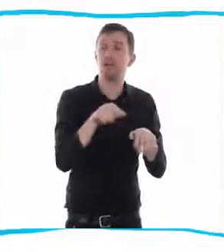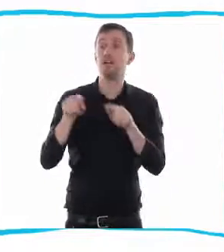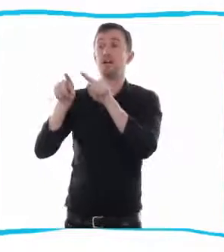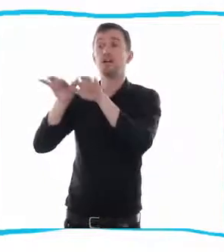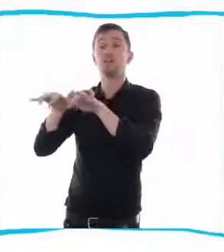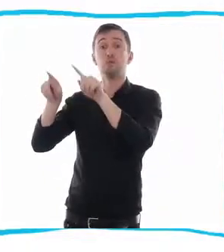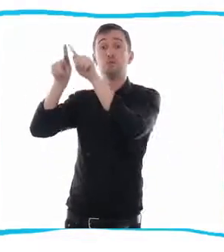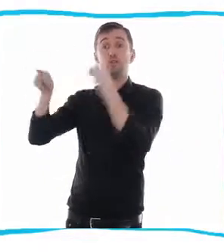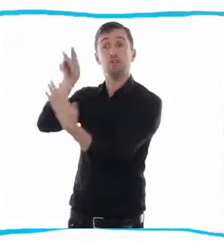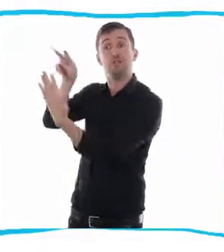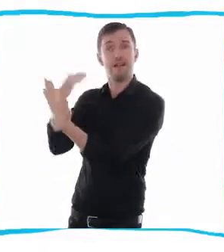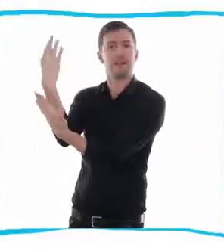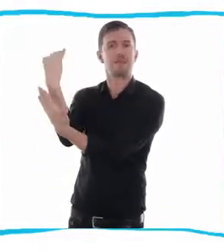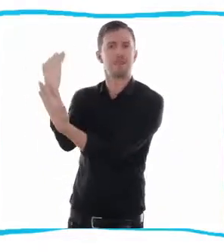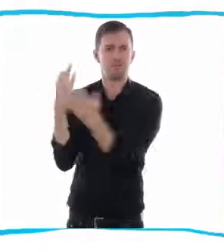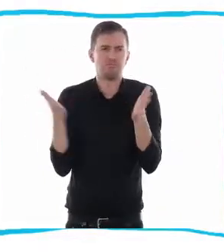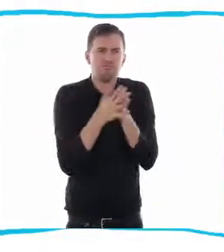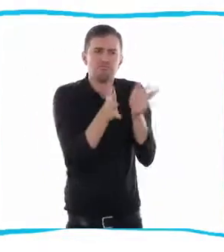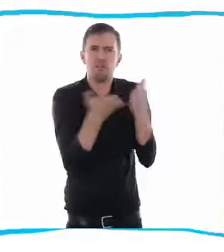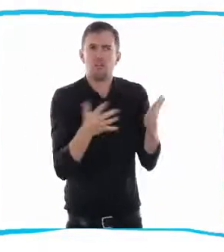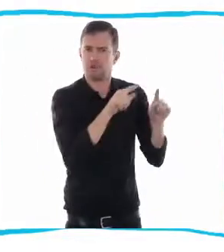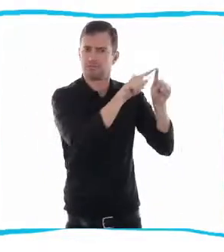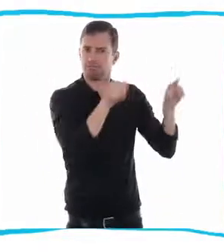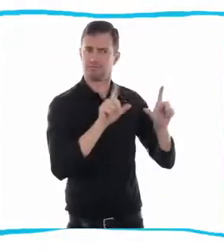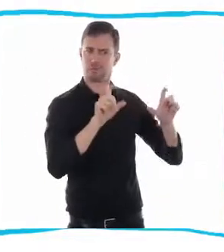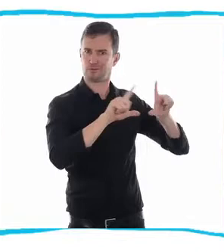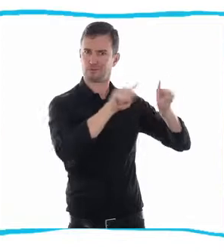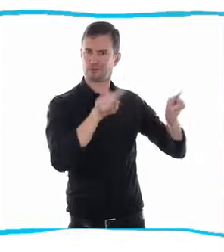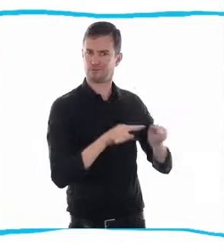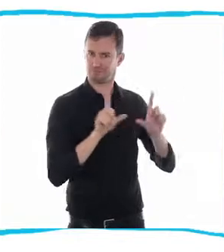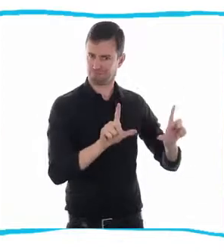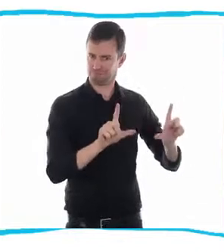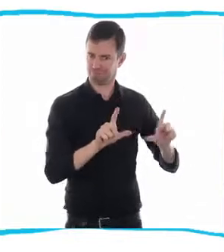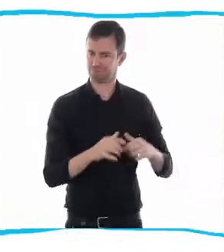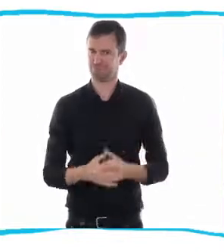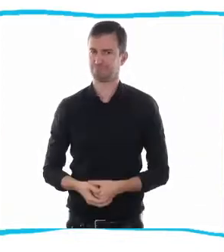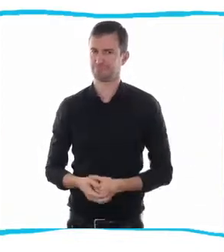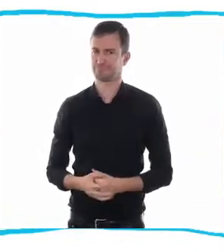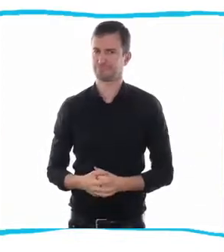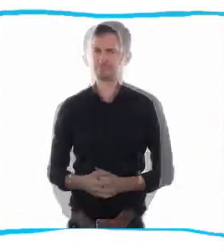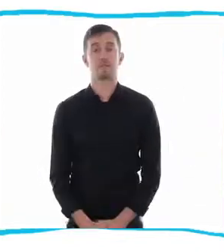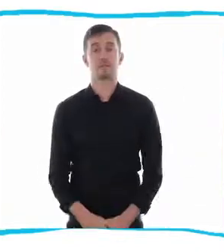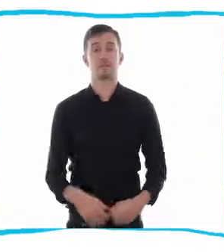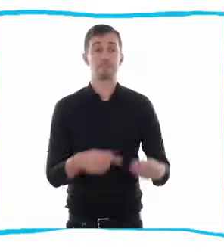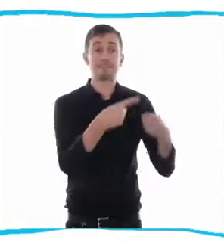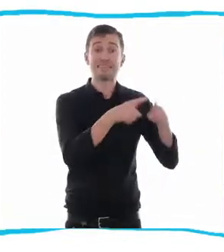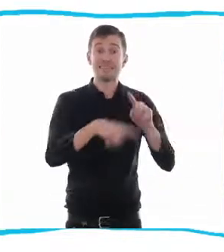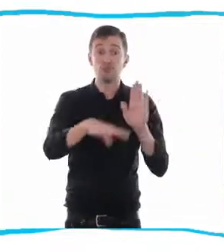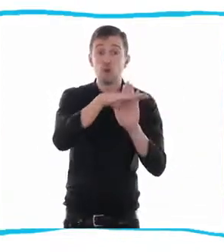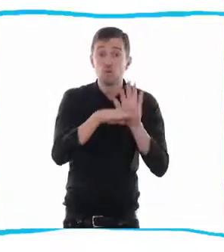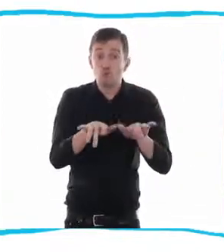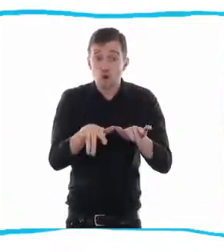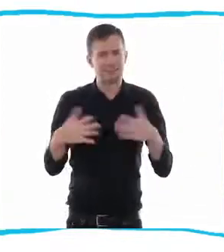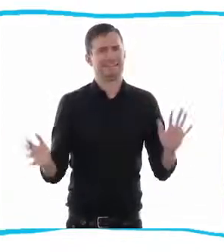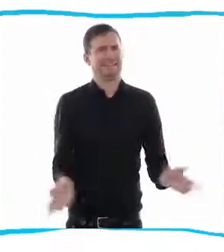captioning, and allows people using screen readers to understand what is being displayed on the screen. For most applications,